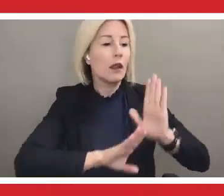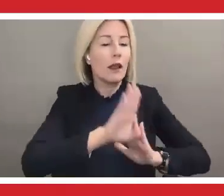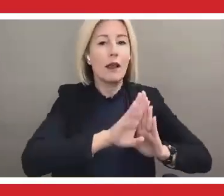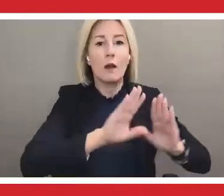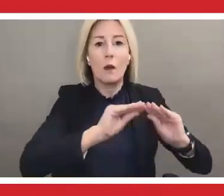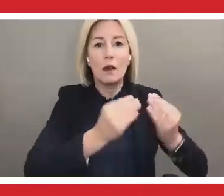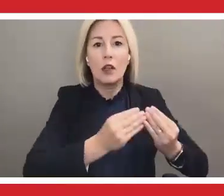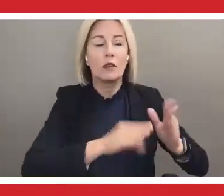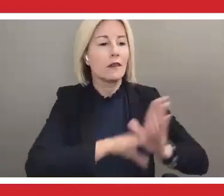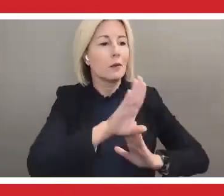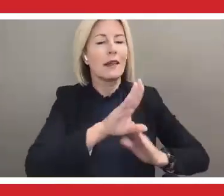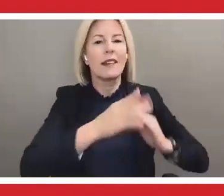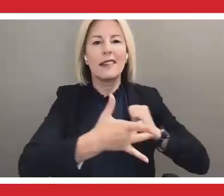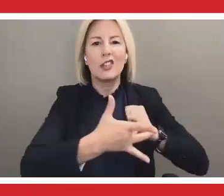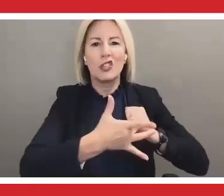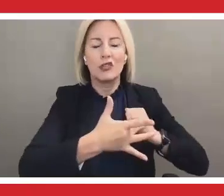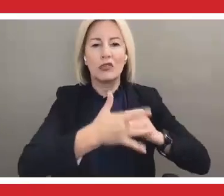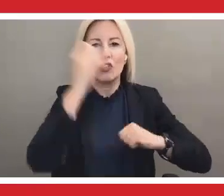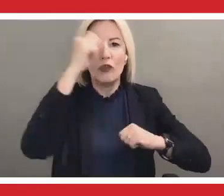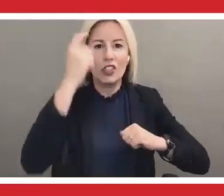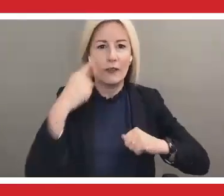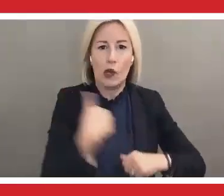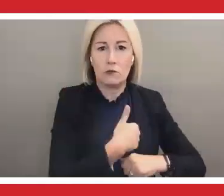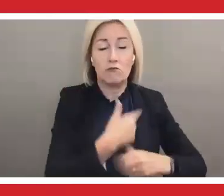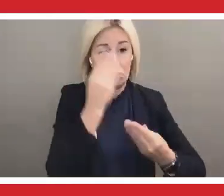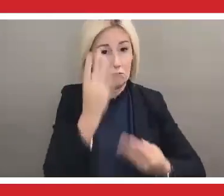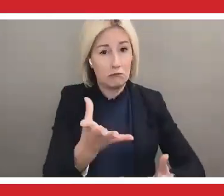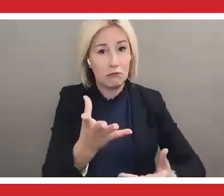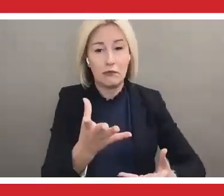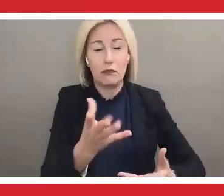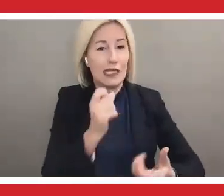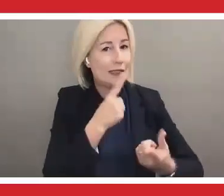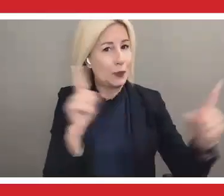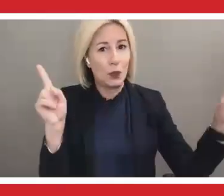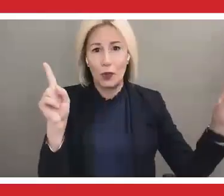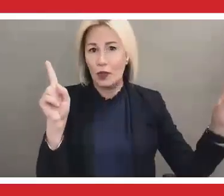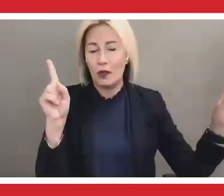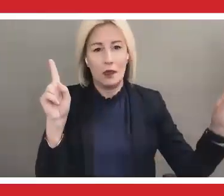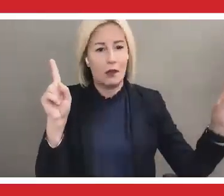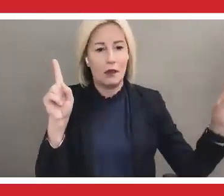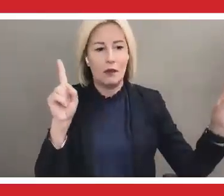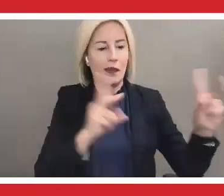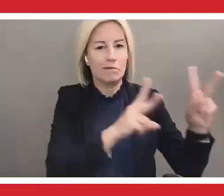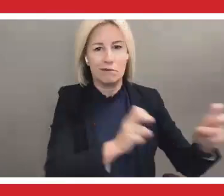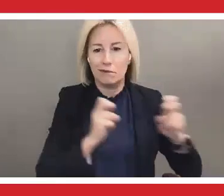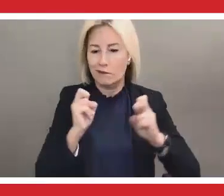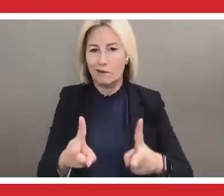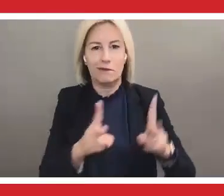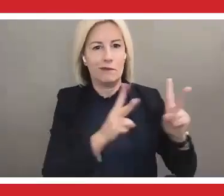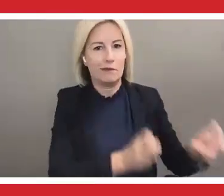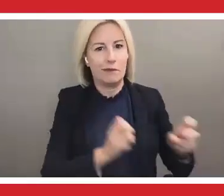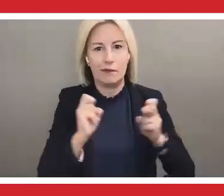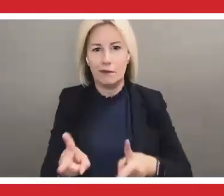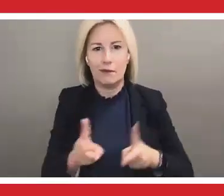digital strategy for us. And let me tell you that it did not work, because they were cut and paste from many developed